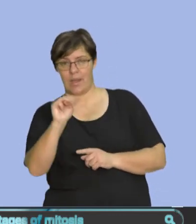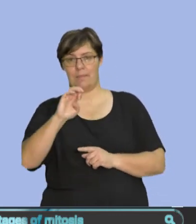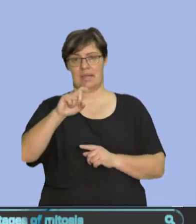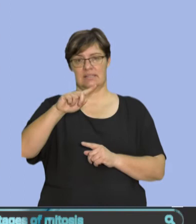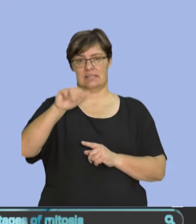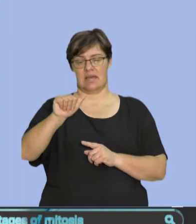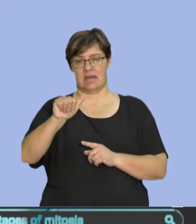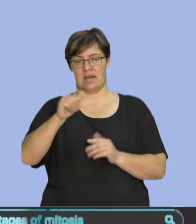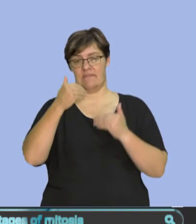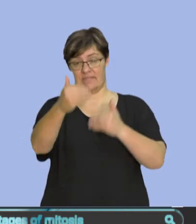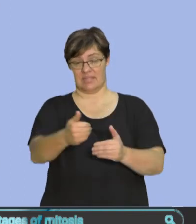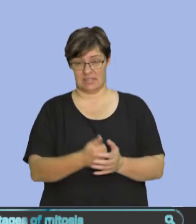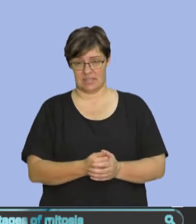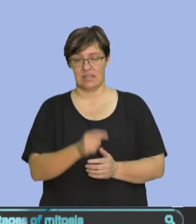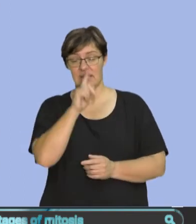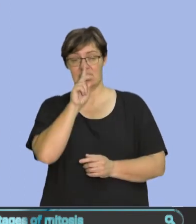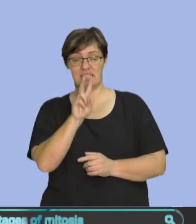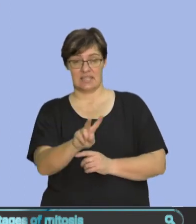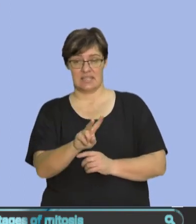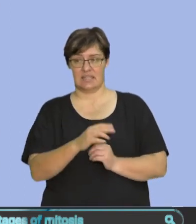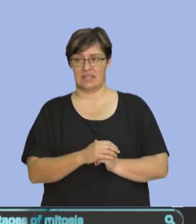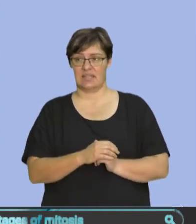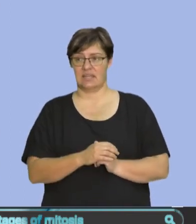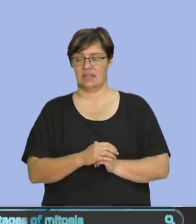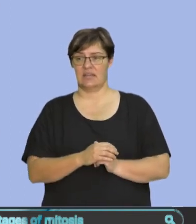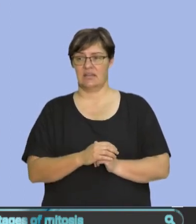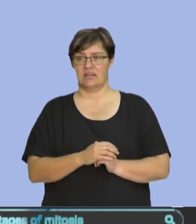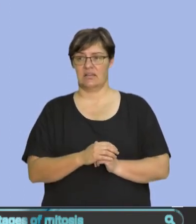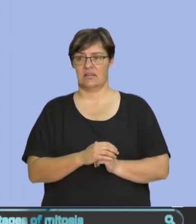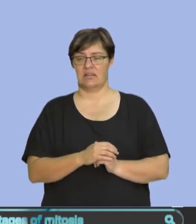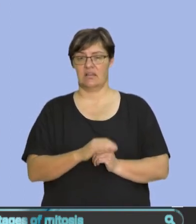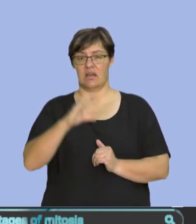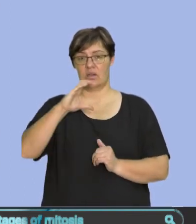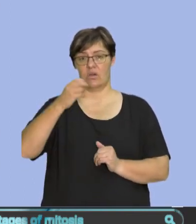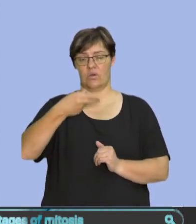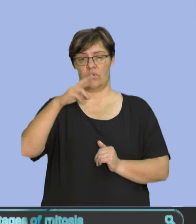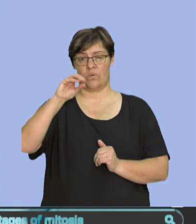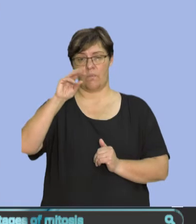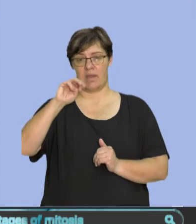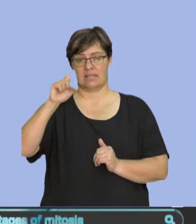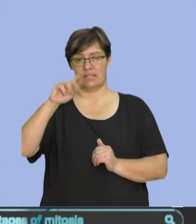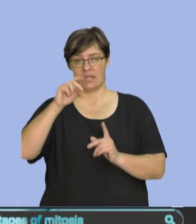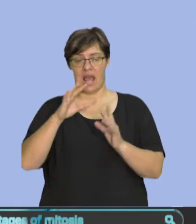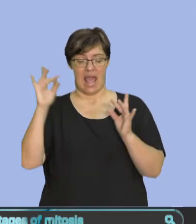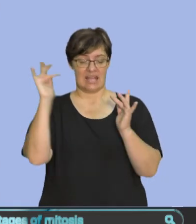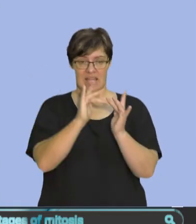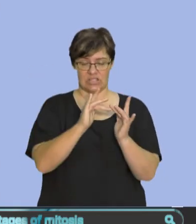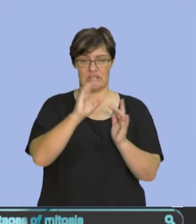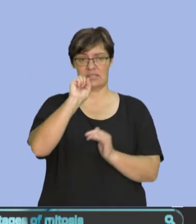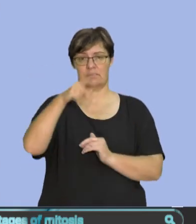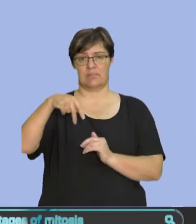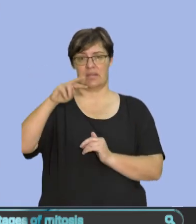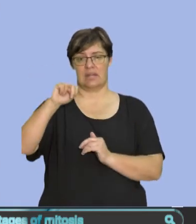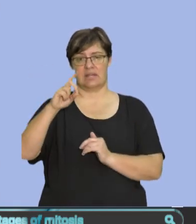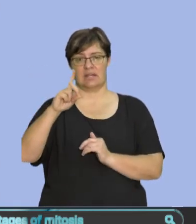metaphase, and here we see how the chromatids kind of have now moved towards being attached by the spindle fibers.